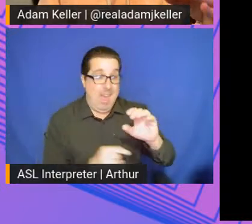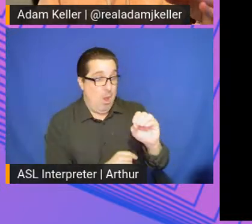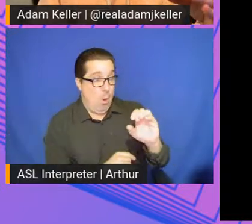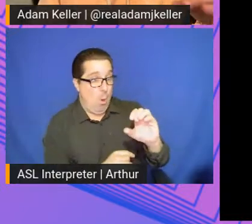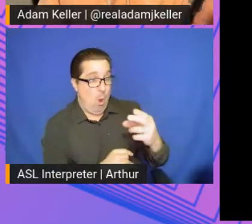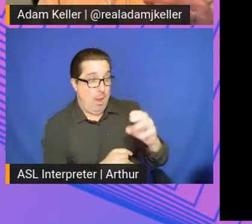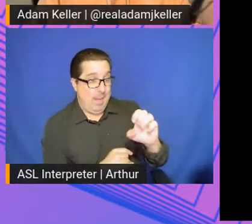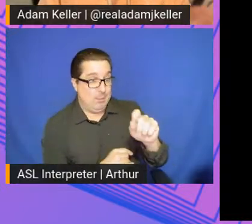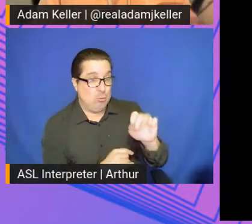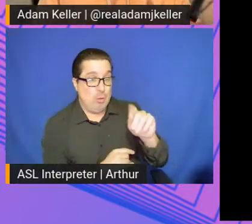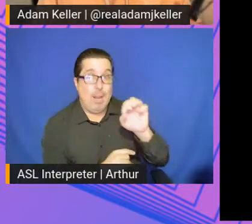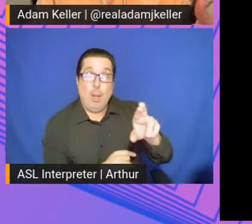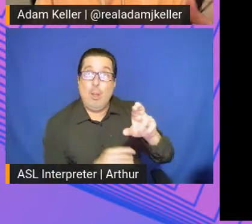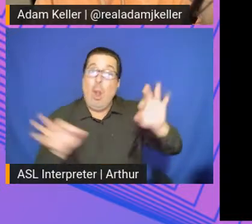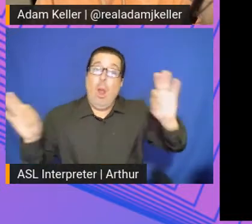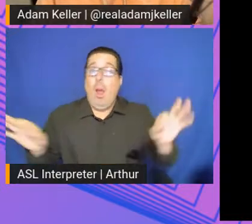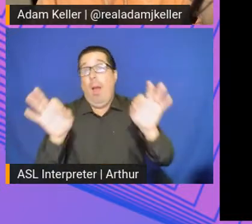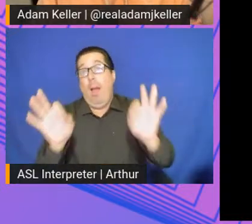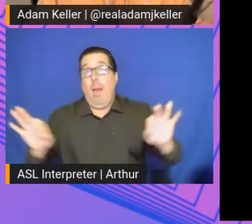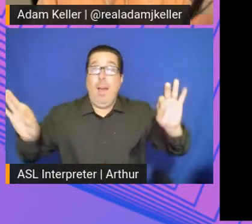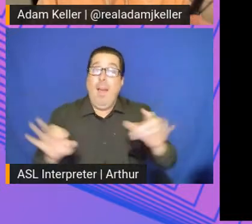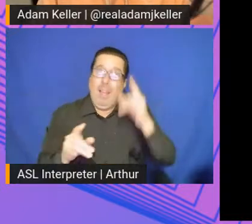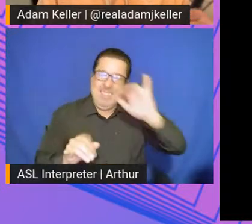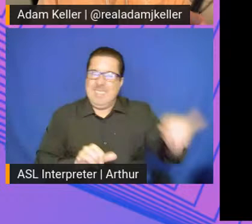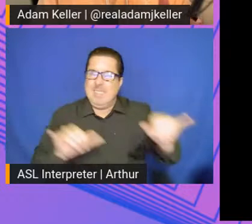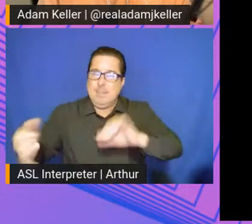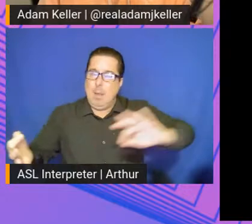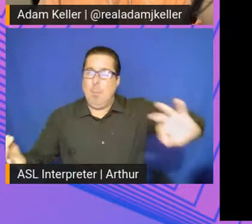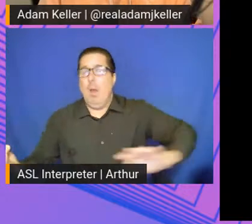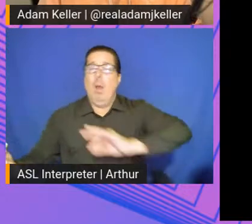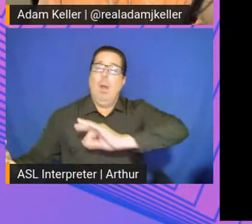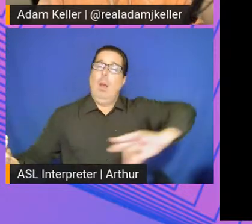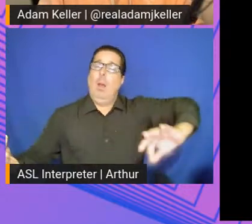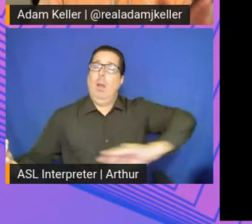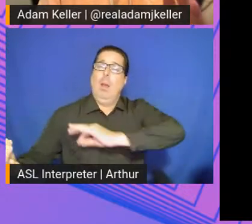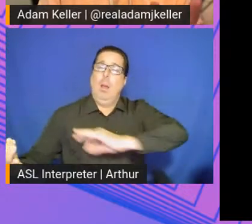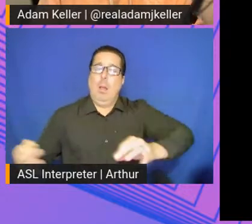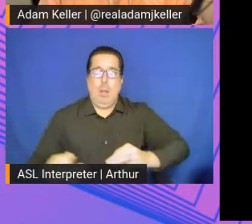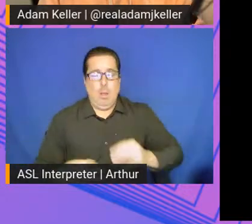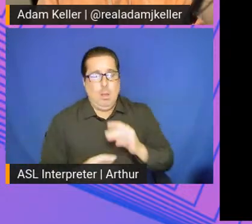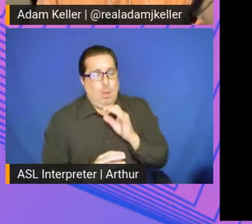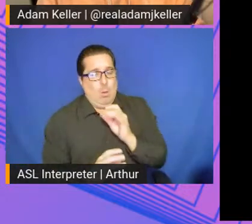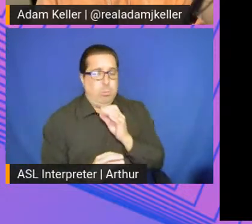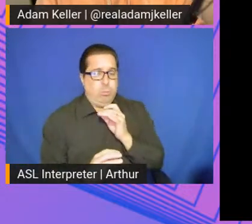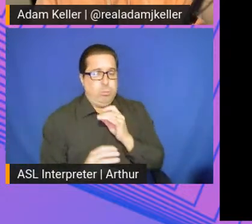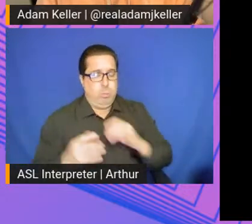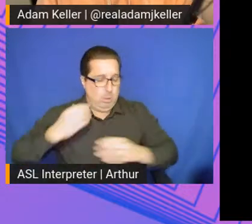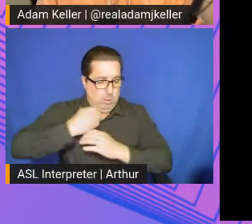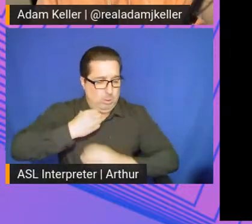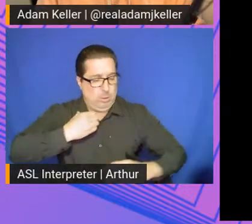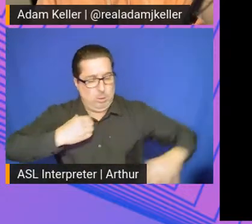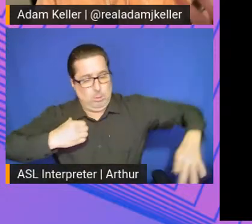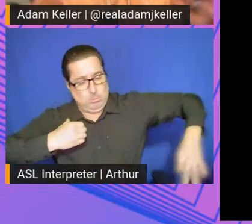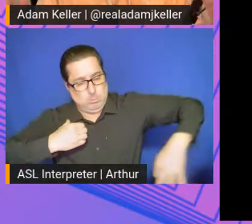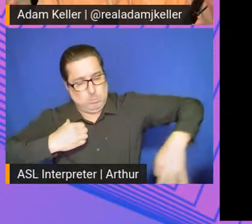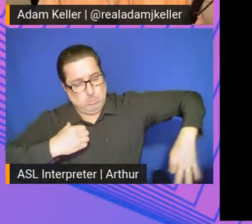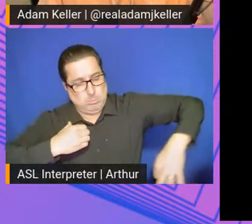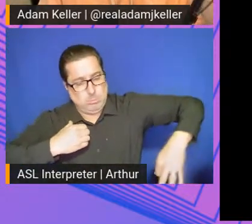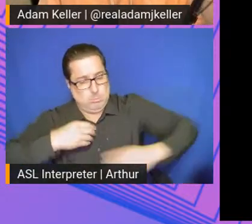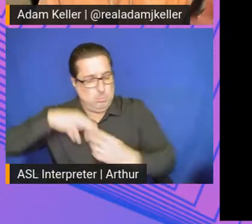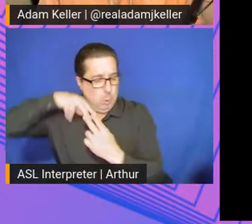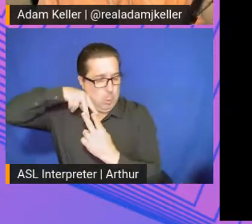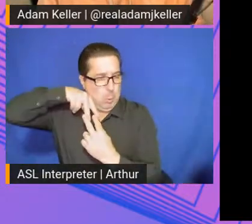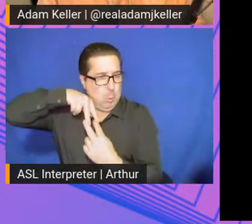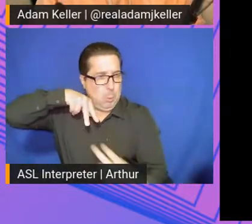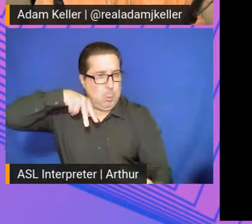your violinists, the cellists. I don't know the term there. My daughter plays cello. I feel